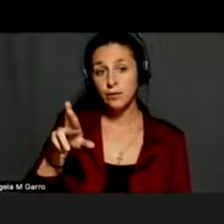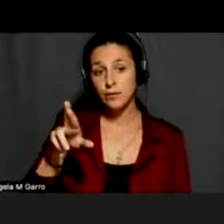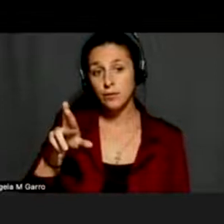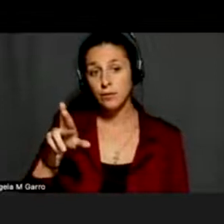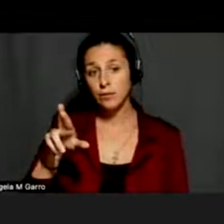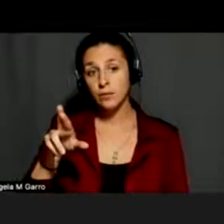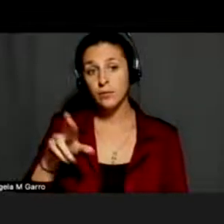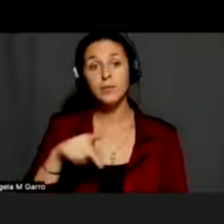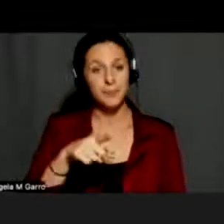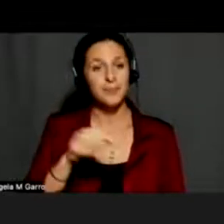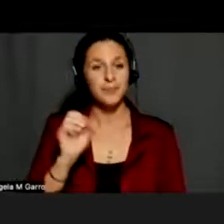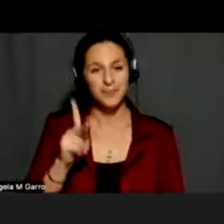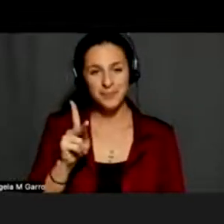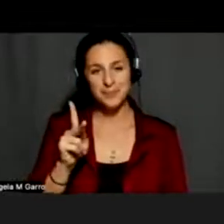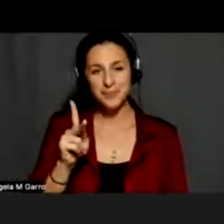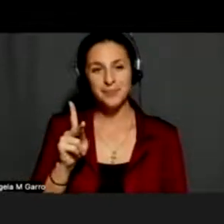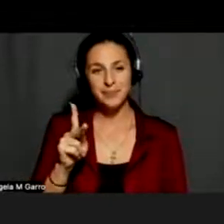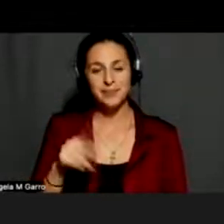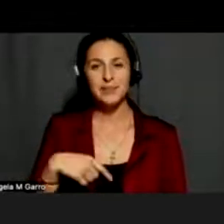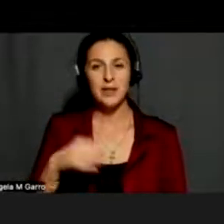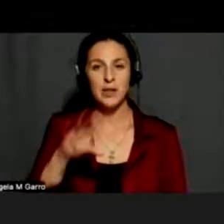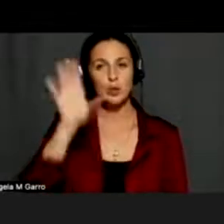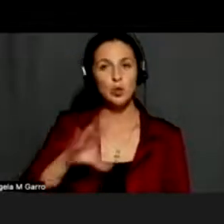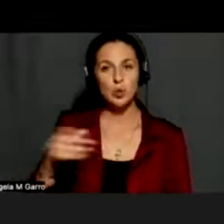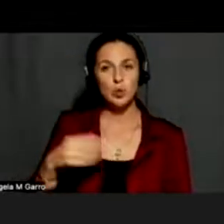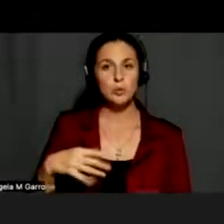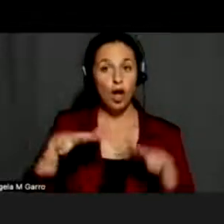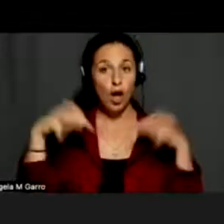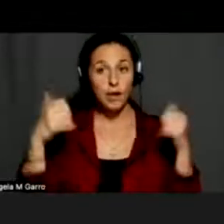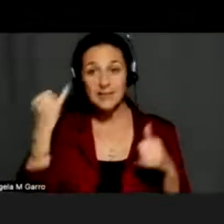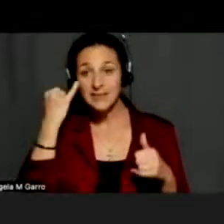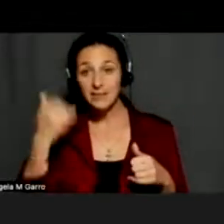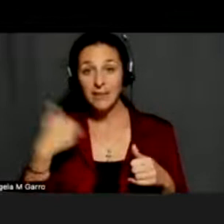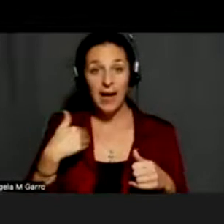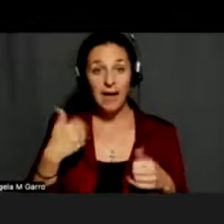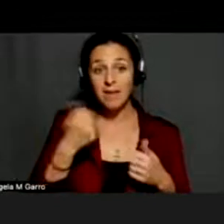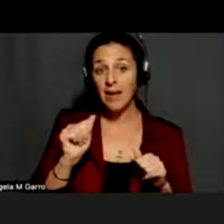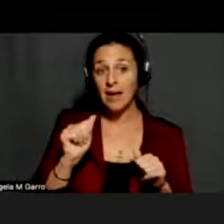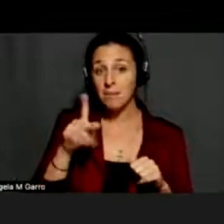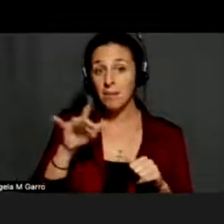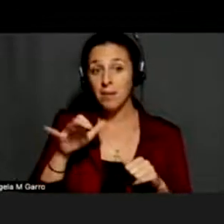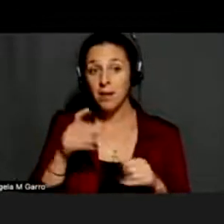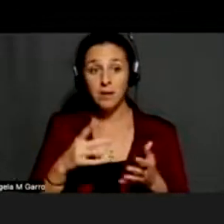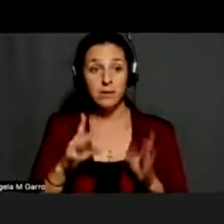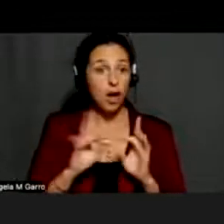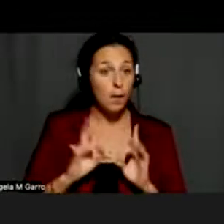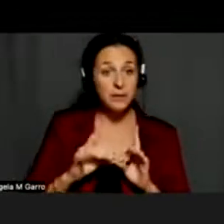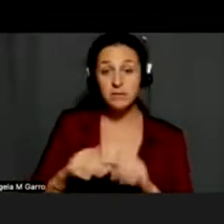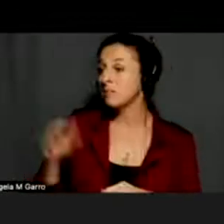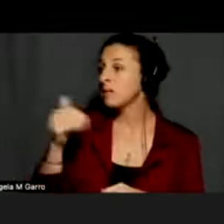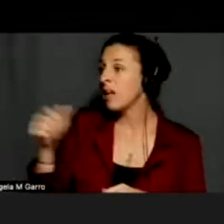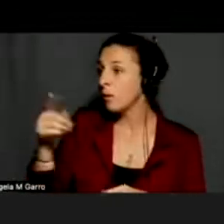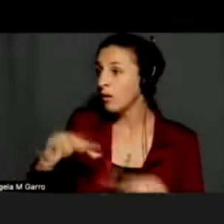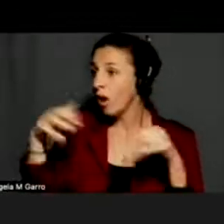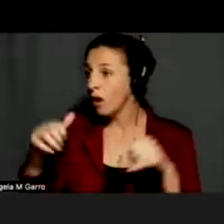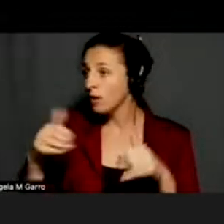audience, okay. Peter, would you mind checking with the Zoom audience to see if there's any public comment? Absolutely. If there's any members of the audience that would like to make public comment on this agenda